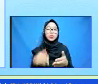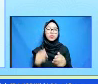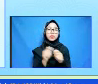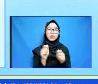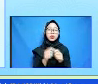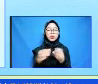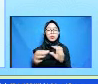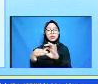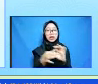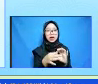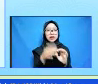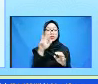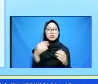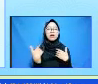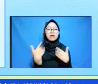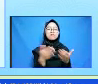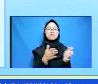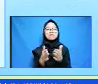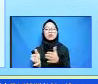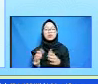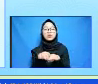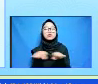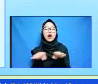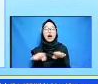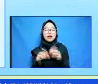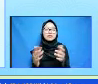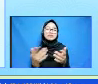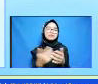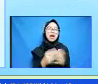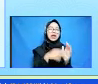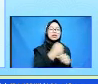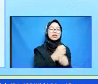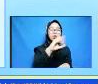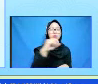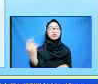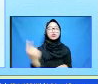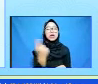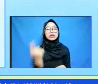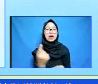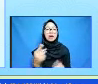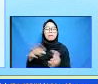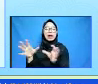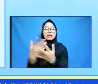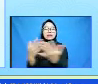I think those recommendations come from our discussion internally with the Alliance. Back to you, Karen.